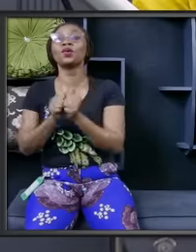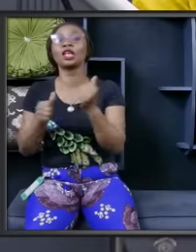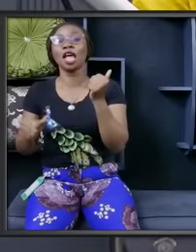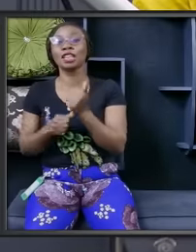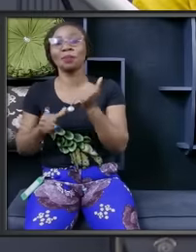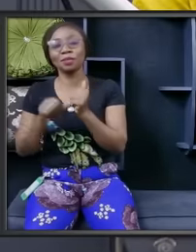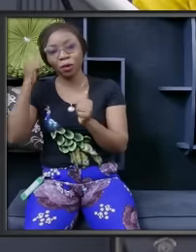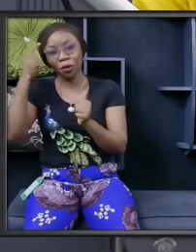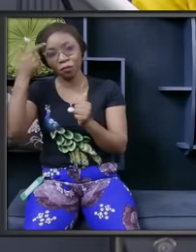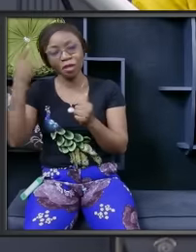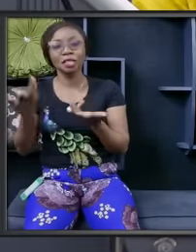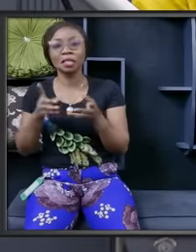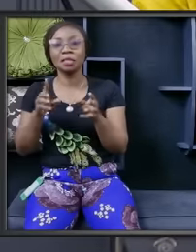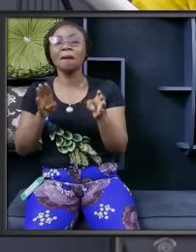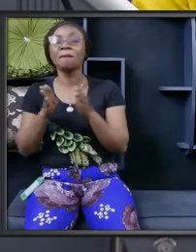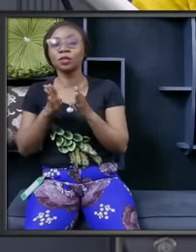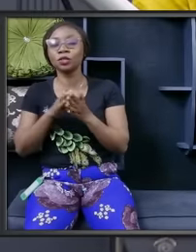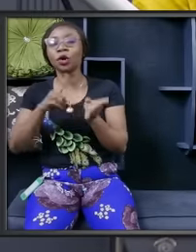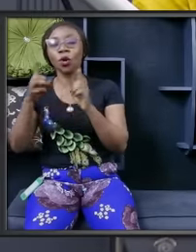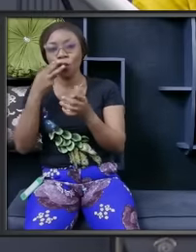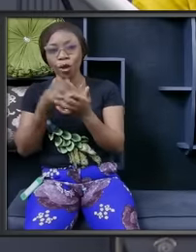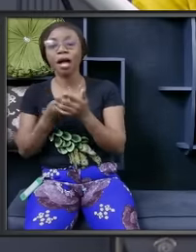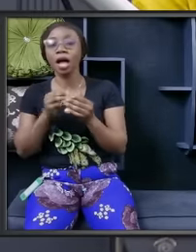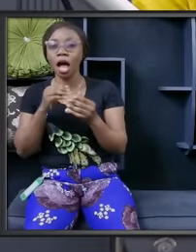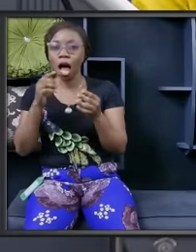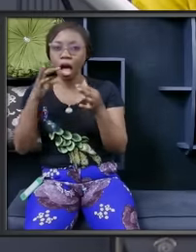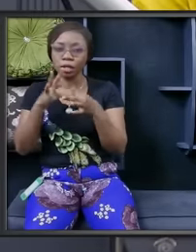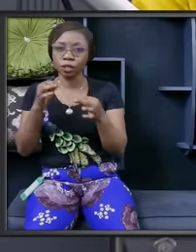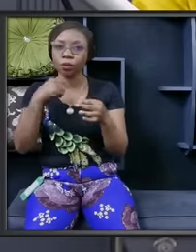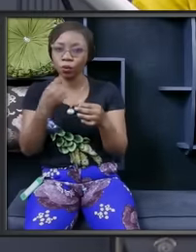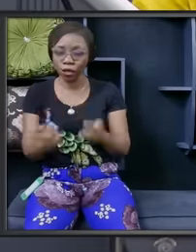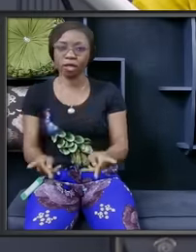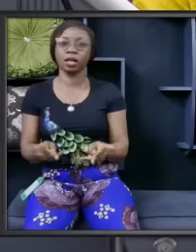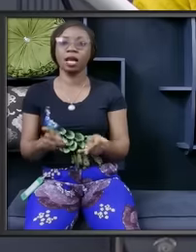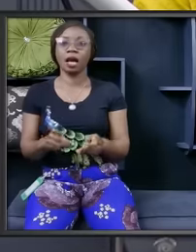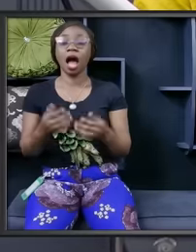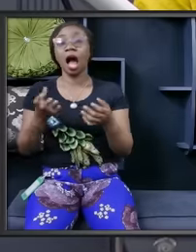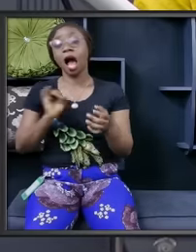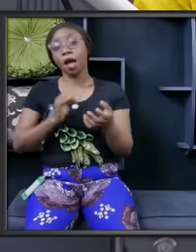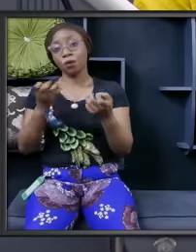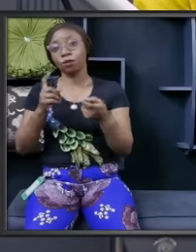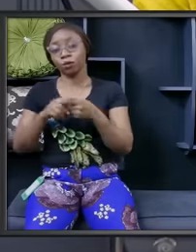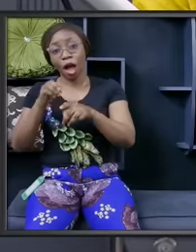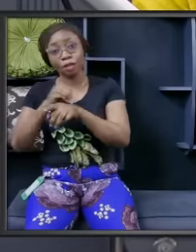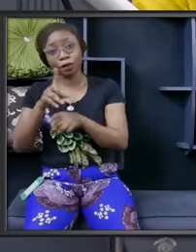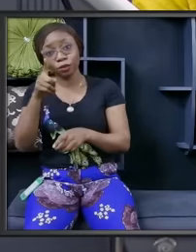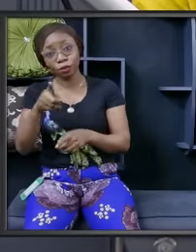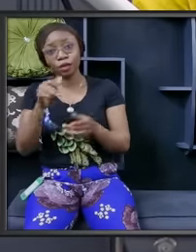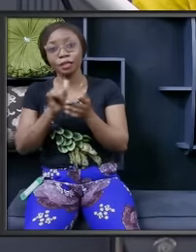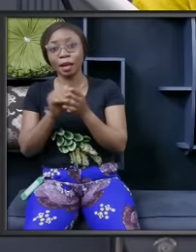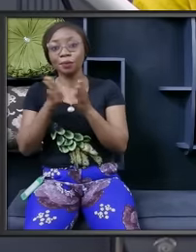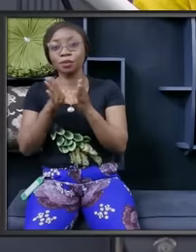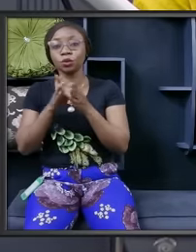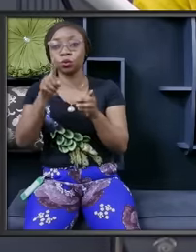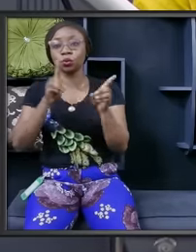He said the meeting go well. I say, okay. Say he get advice where I won't give her. Say that meeting, where he do with